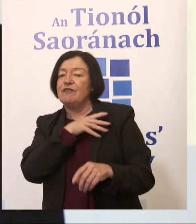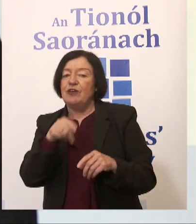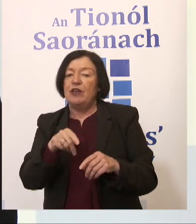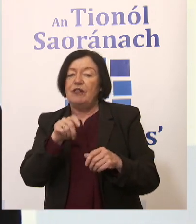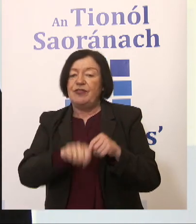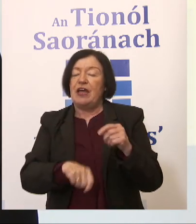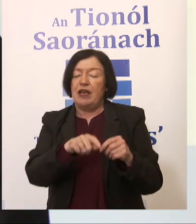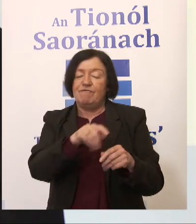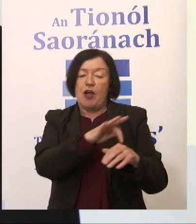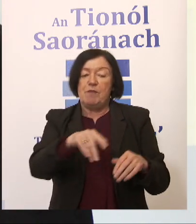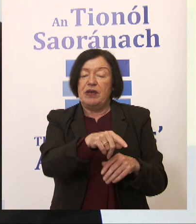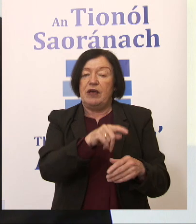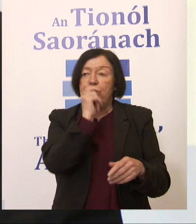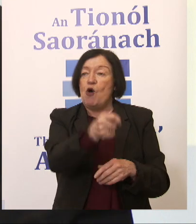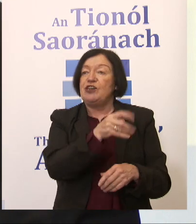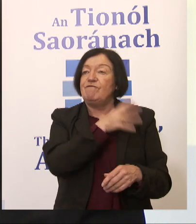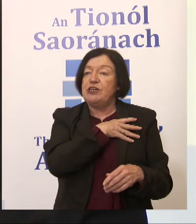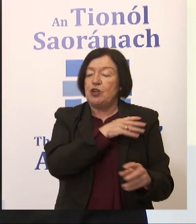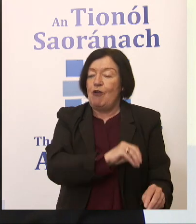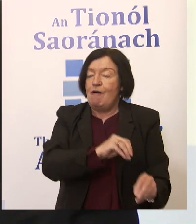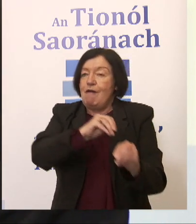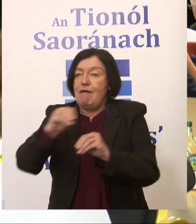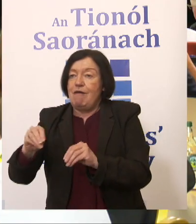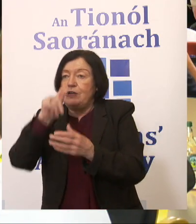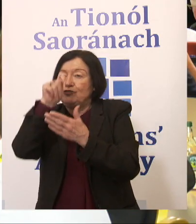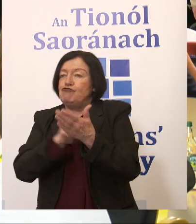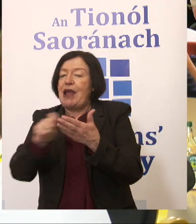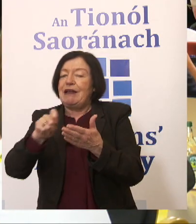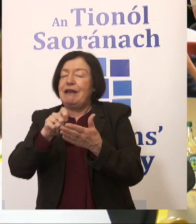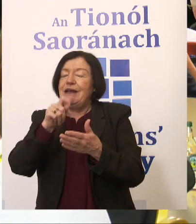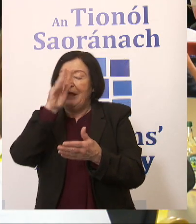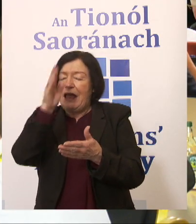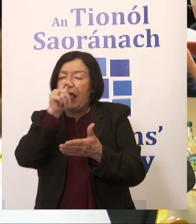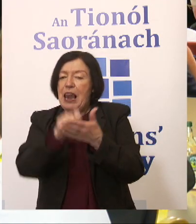official to a directly elected office holder. I'm